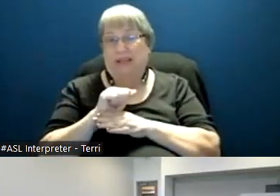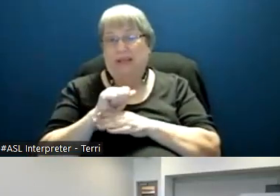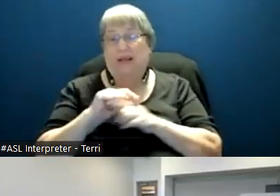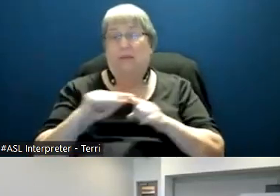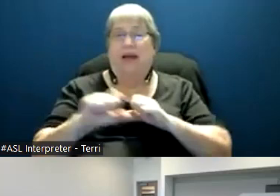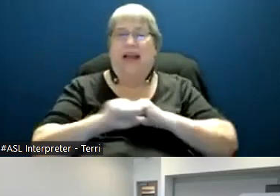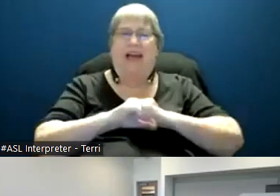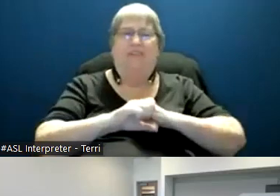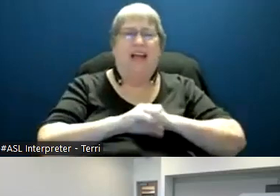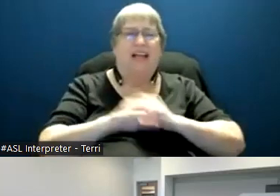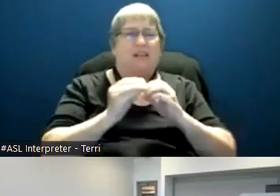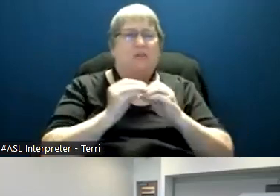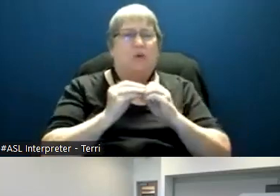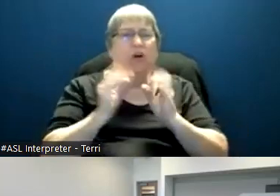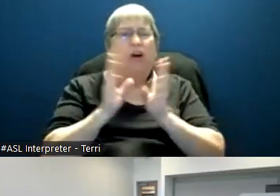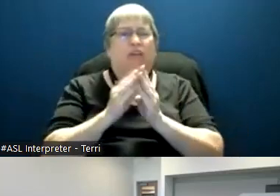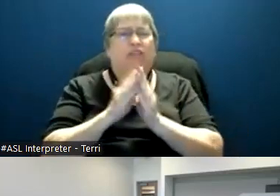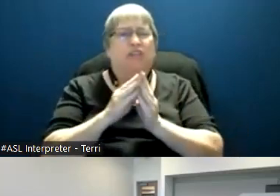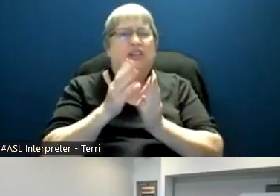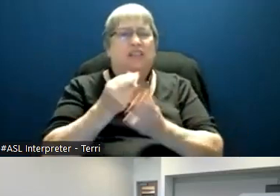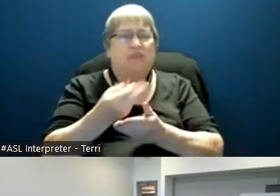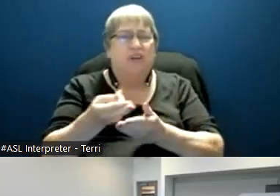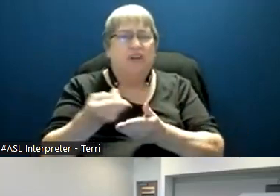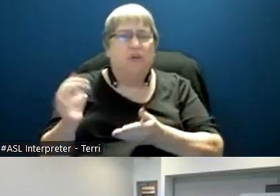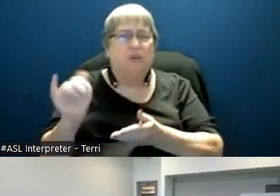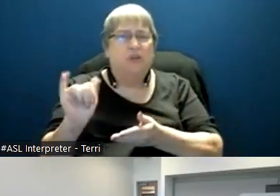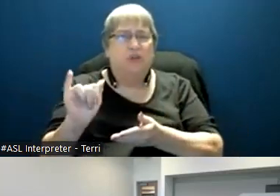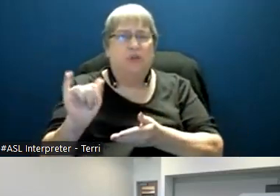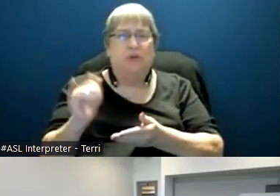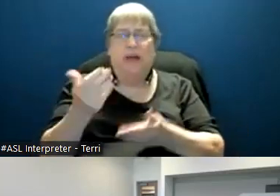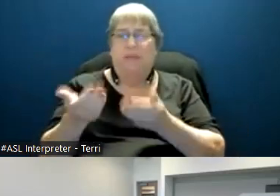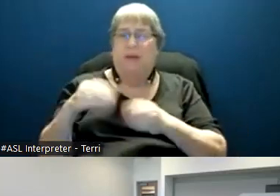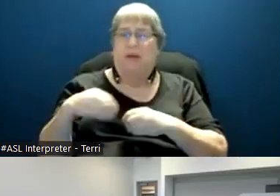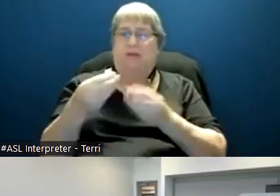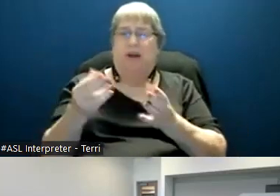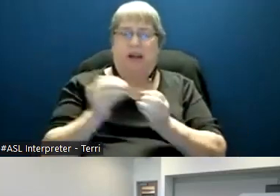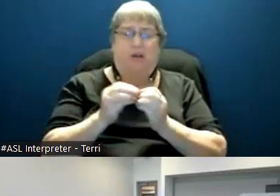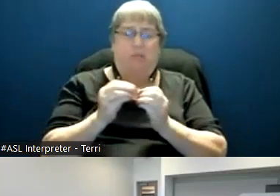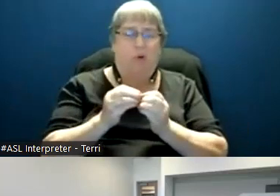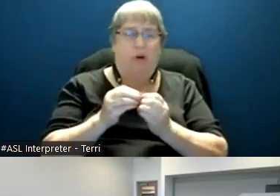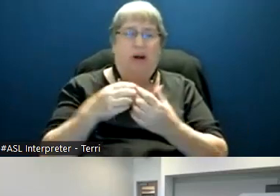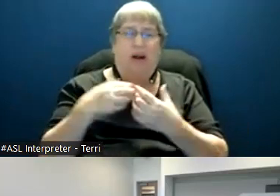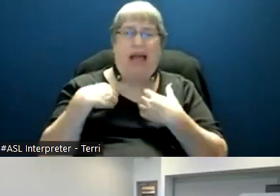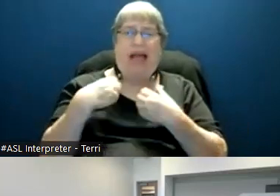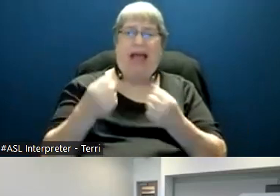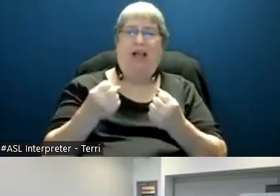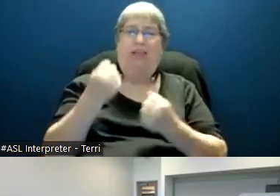more of those kind of resources as well, and even providing more health literacy